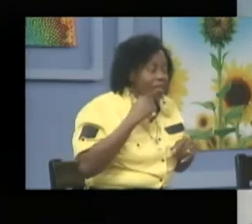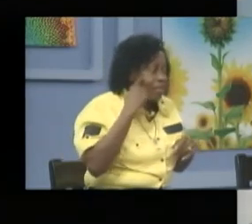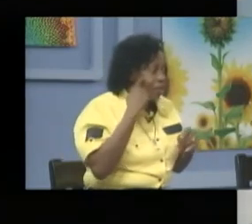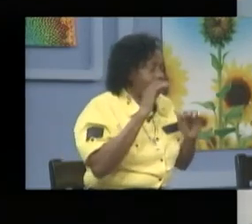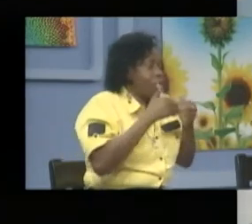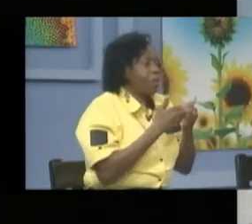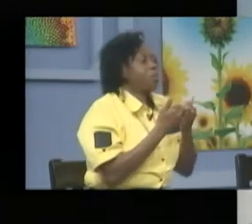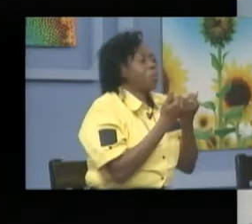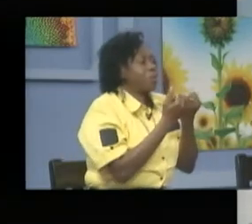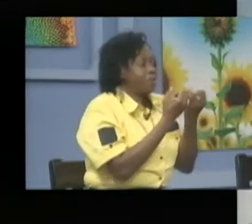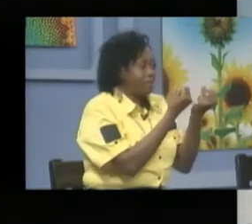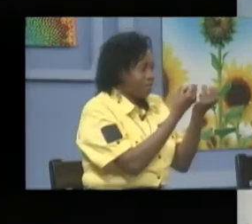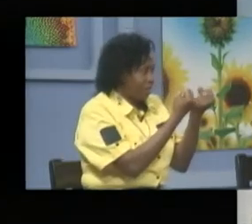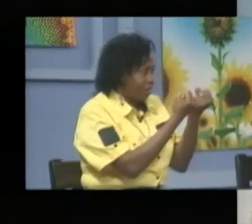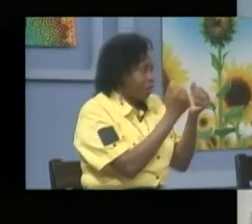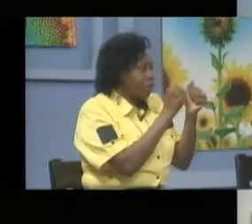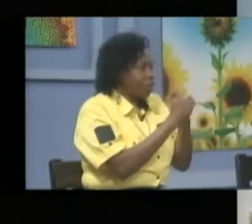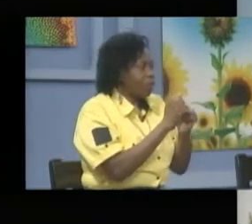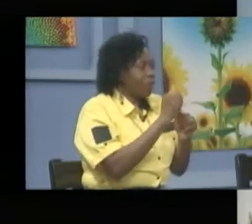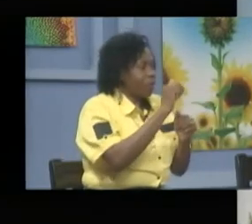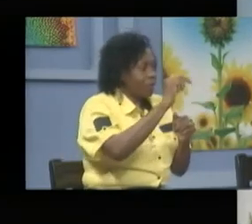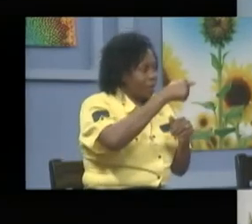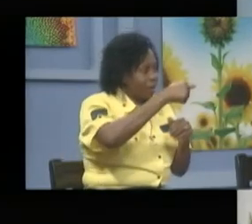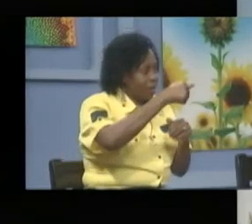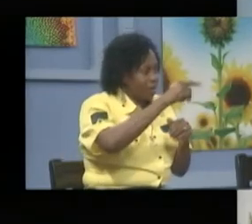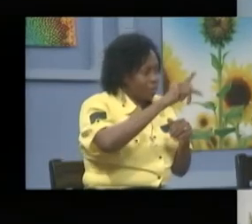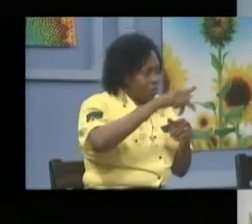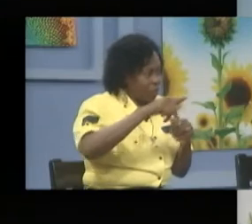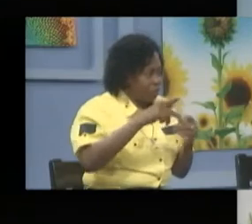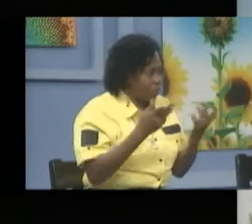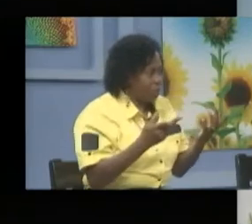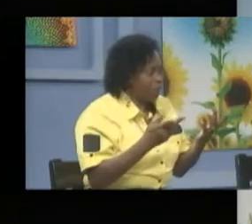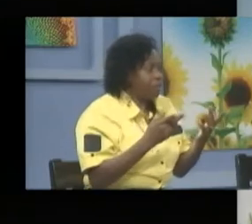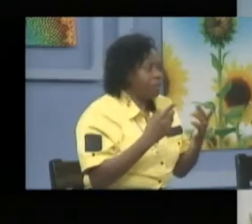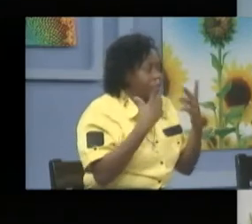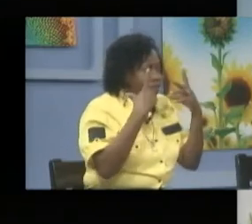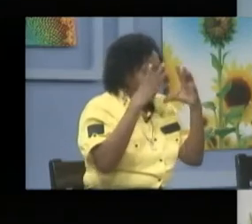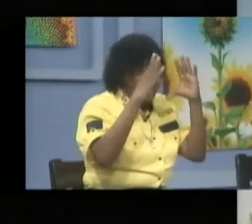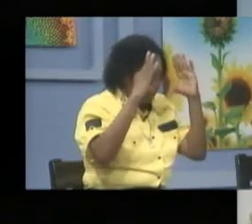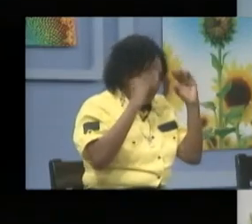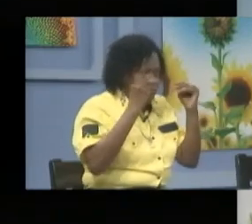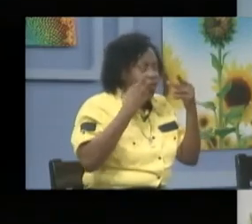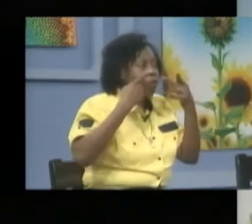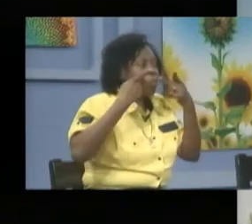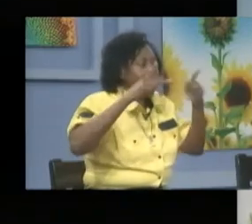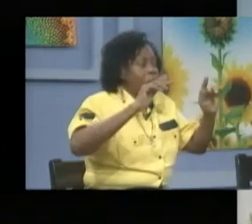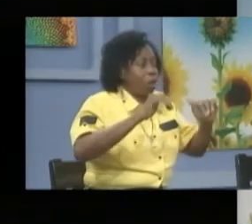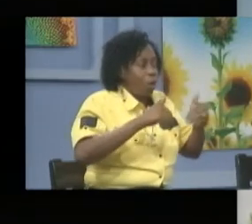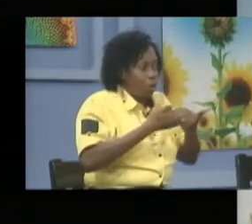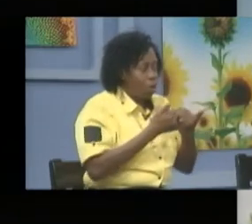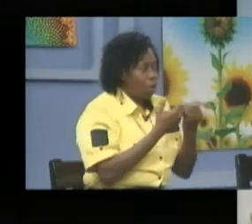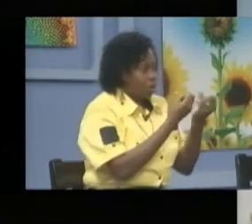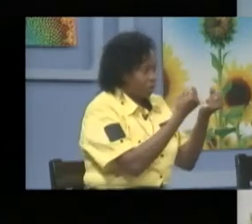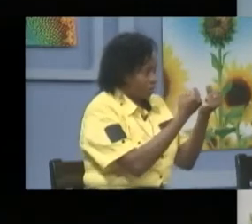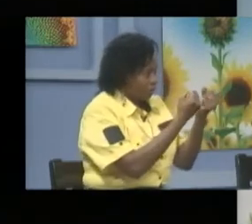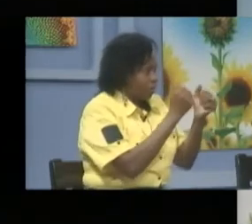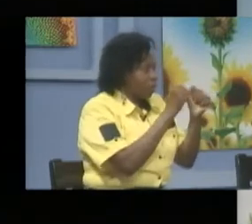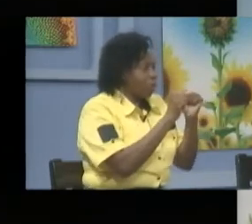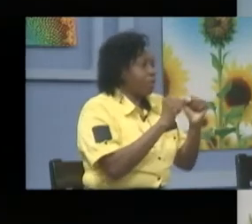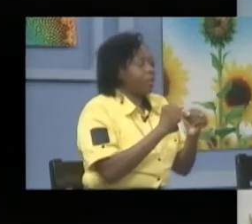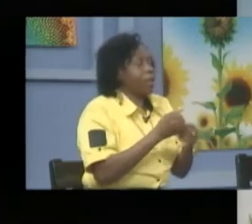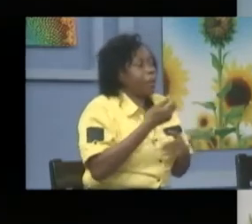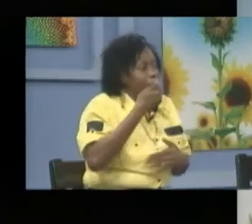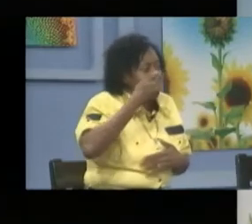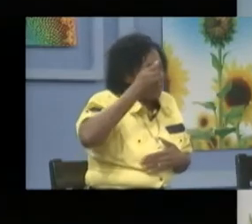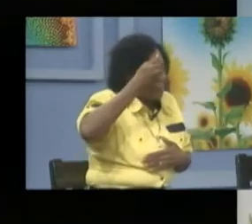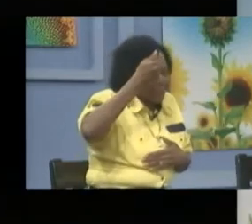to get awareness to the general public or teach the general public how to sign, so they're better able to accommodate, or